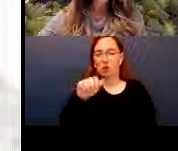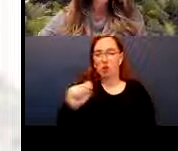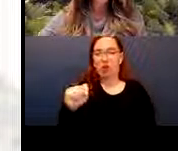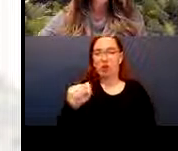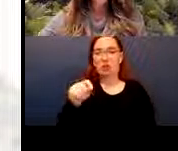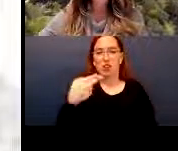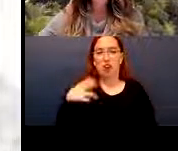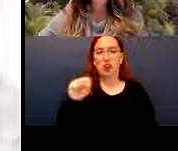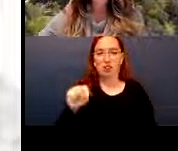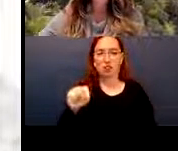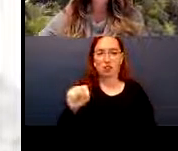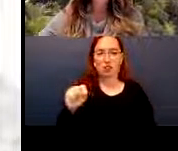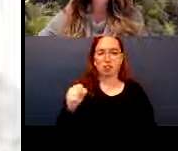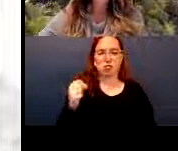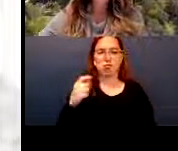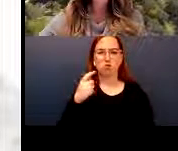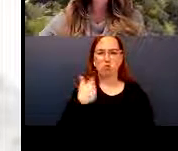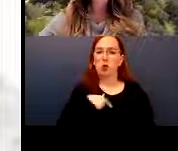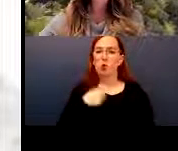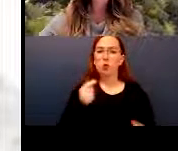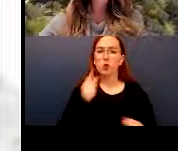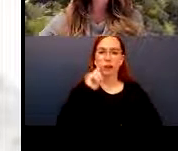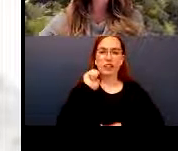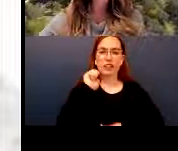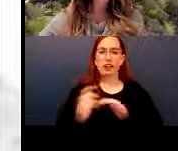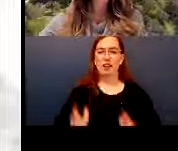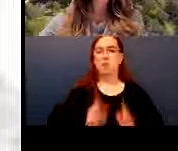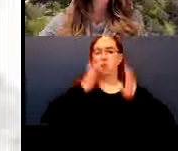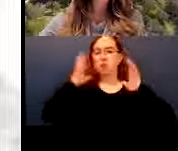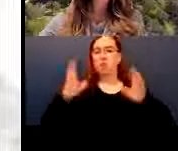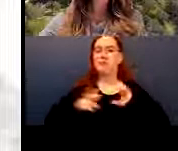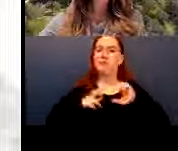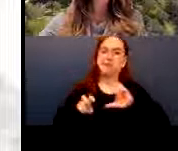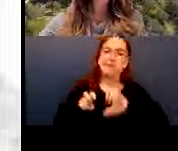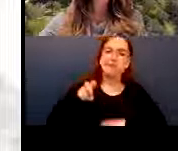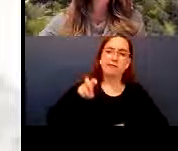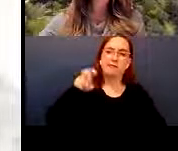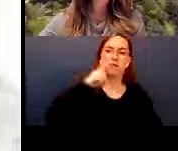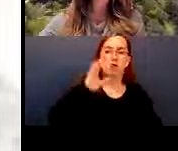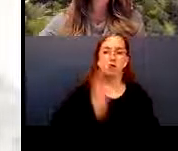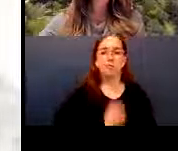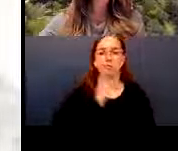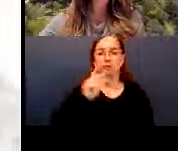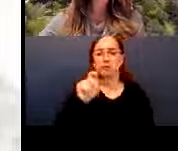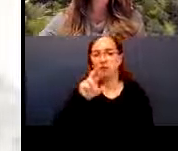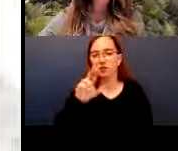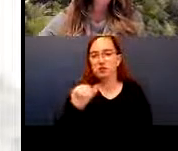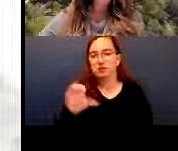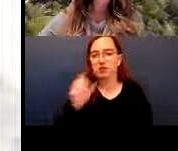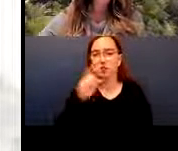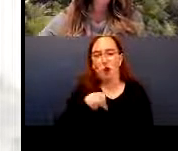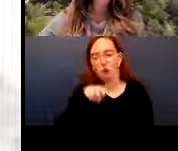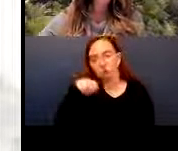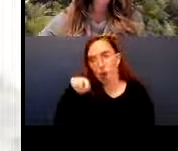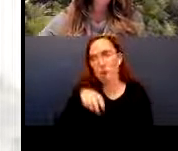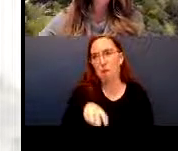And so we have created terrace stairs that would take visitors down to Barton Creek.